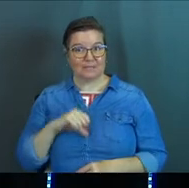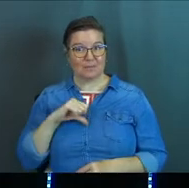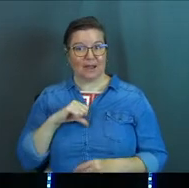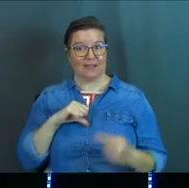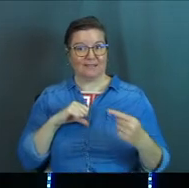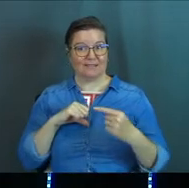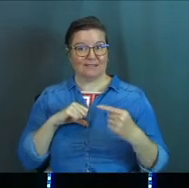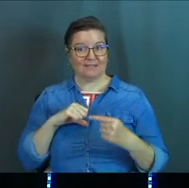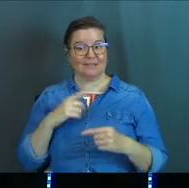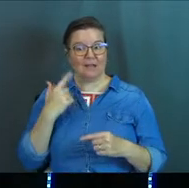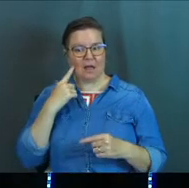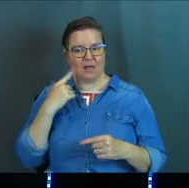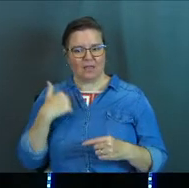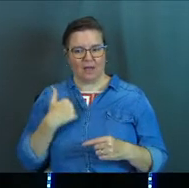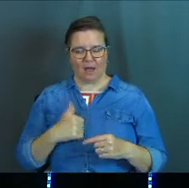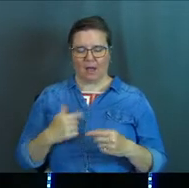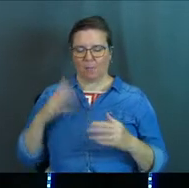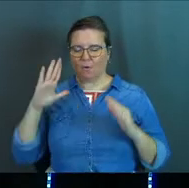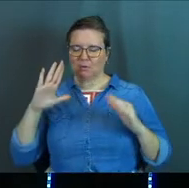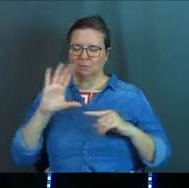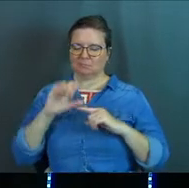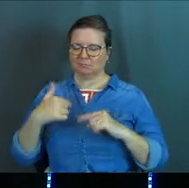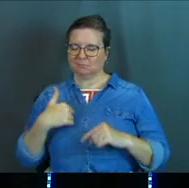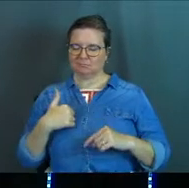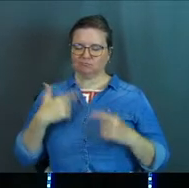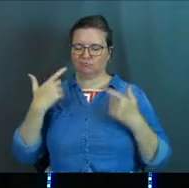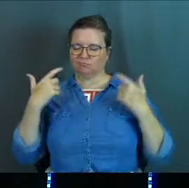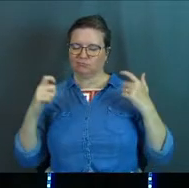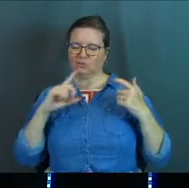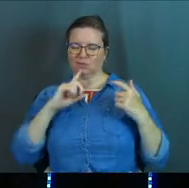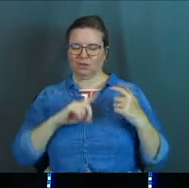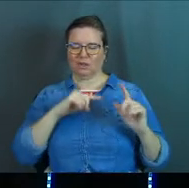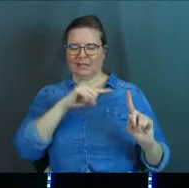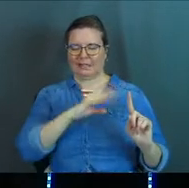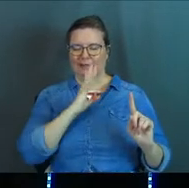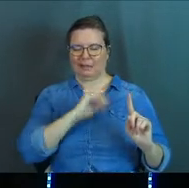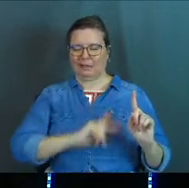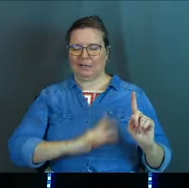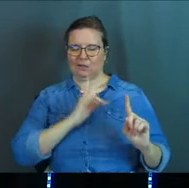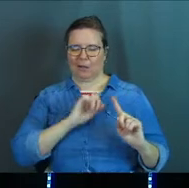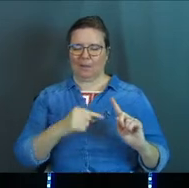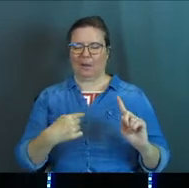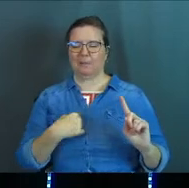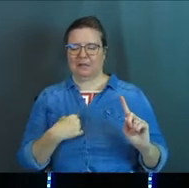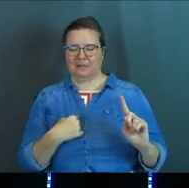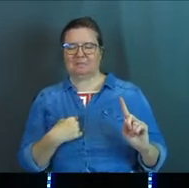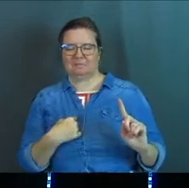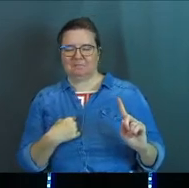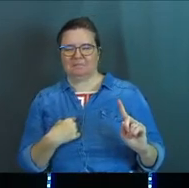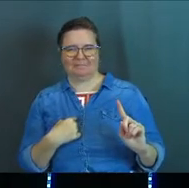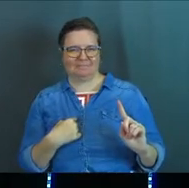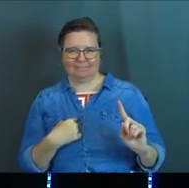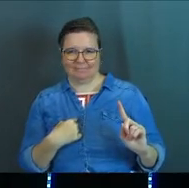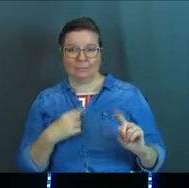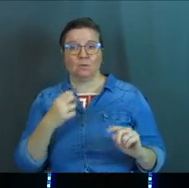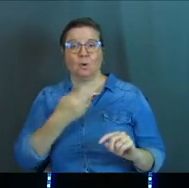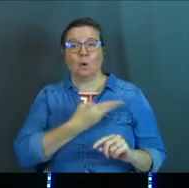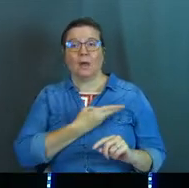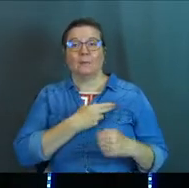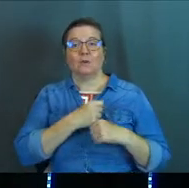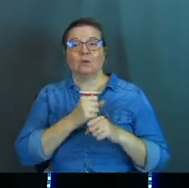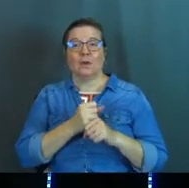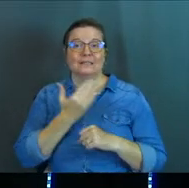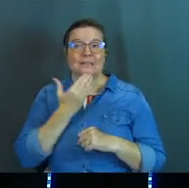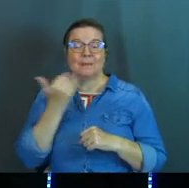again? Like, I think I'm so awesome. Surely this must be that he's asking about me. So Haman